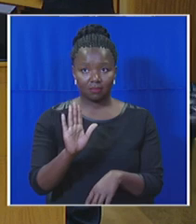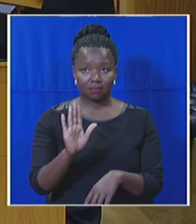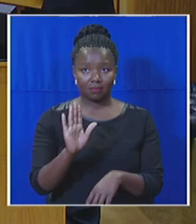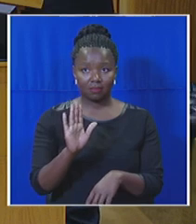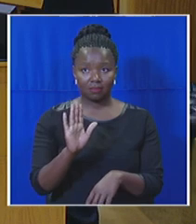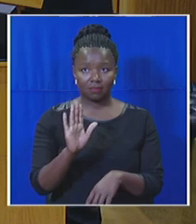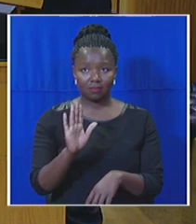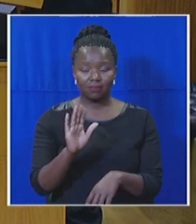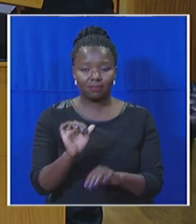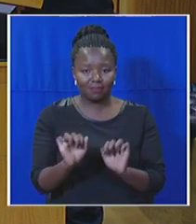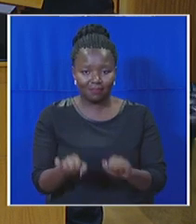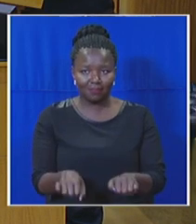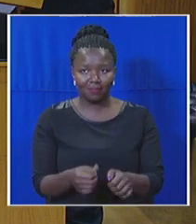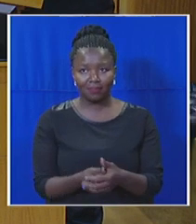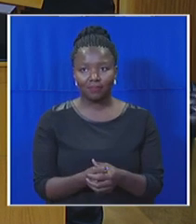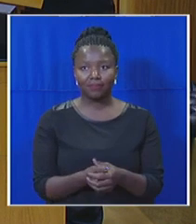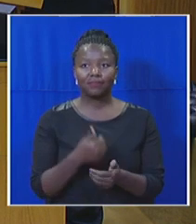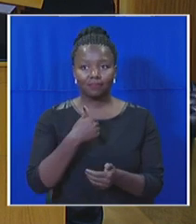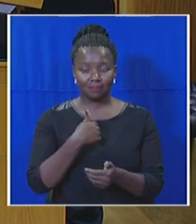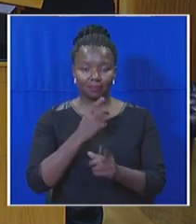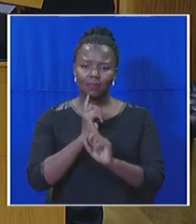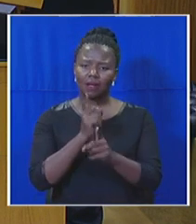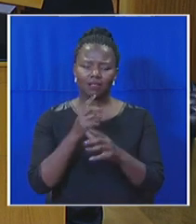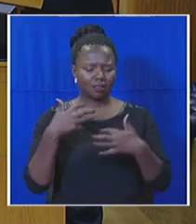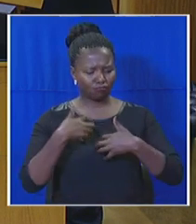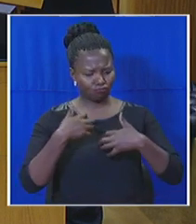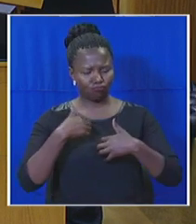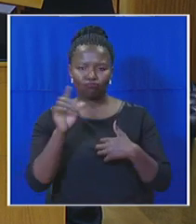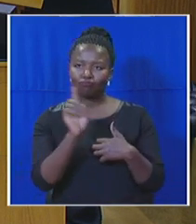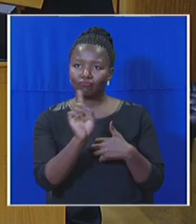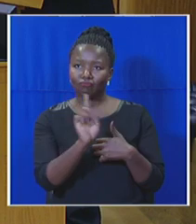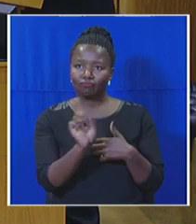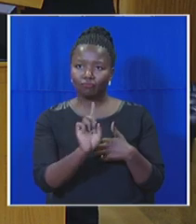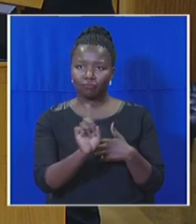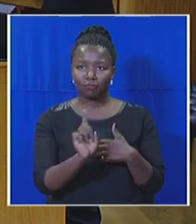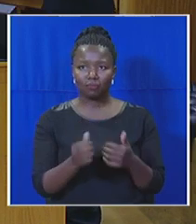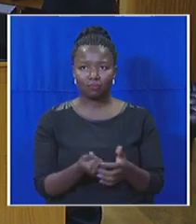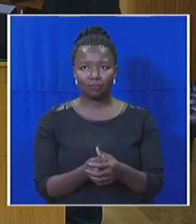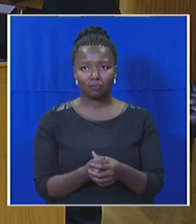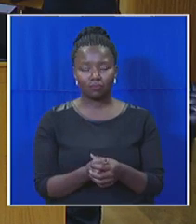I'm going to answer, don't worry.